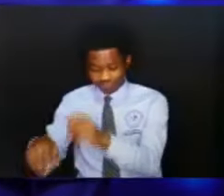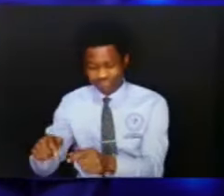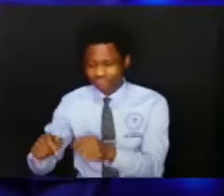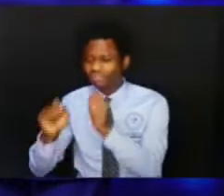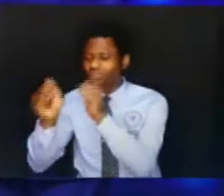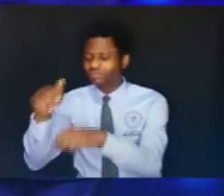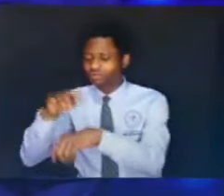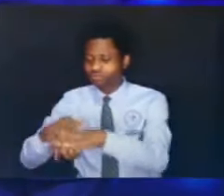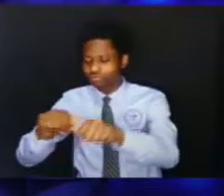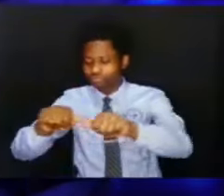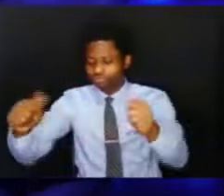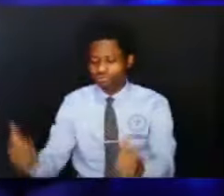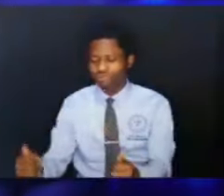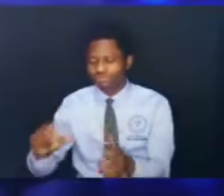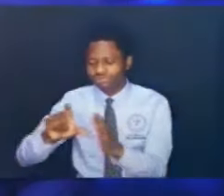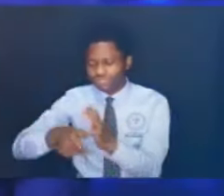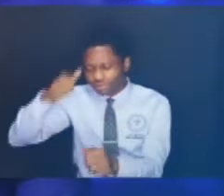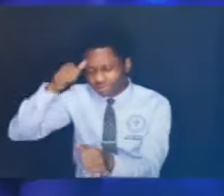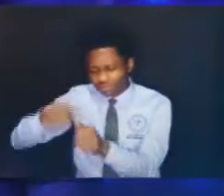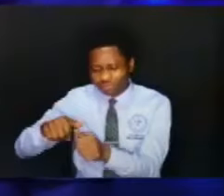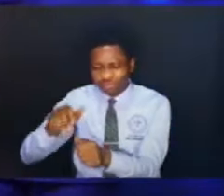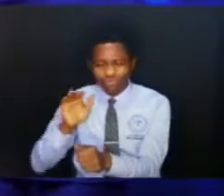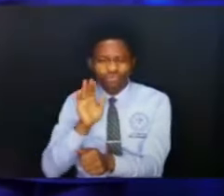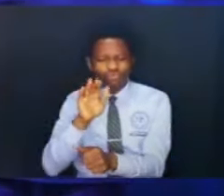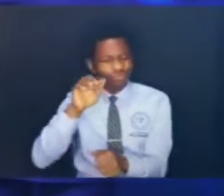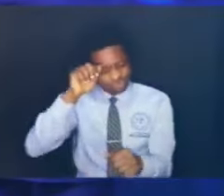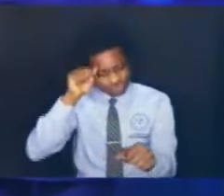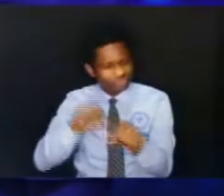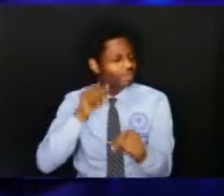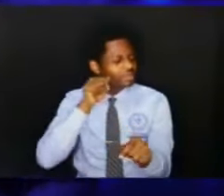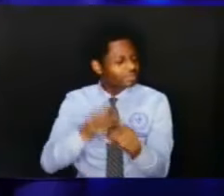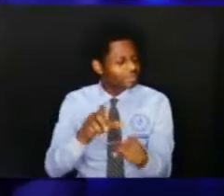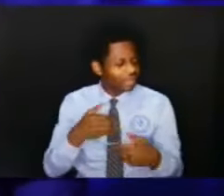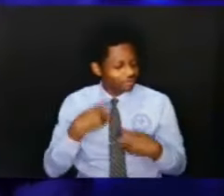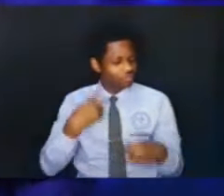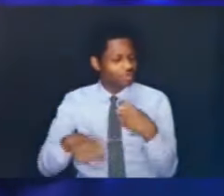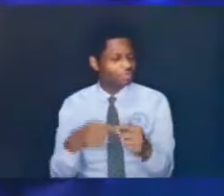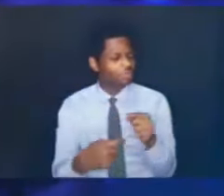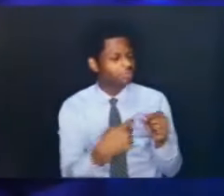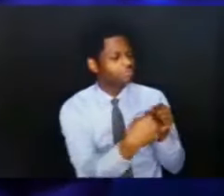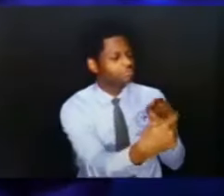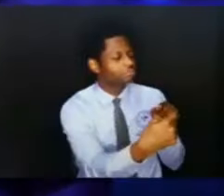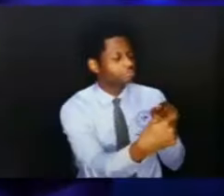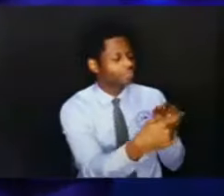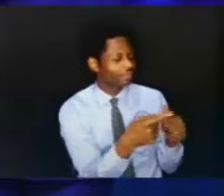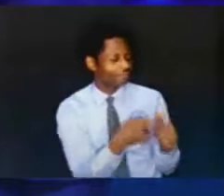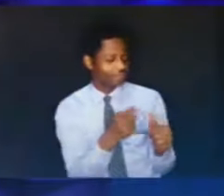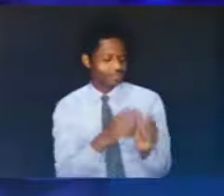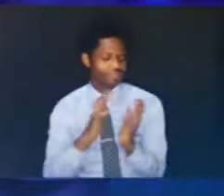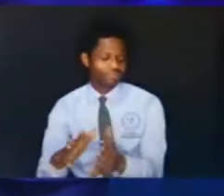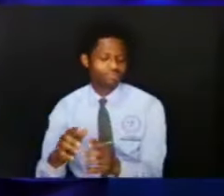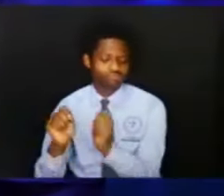has something against you, leave your gift there in front of the altar. First, go and